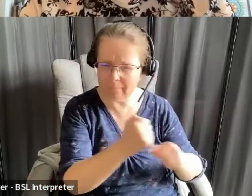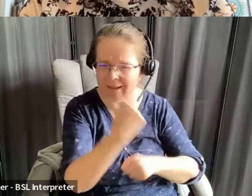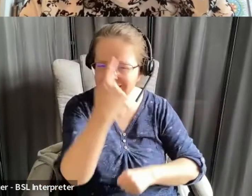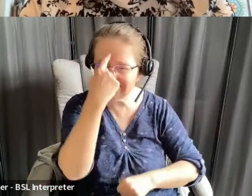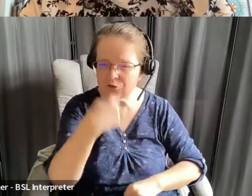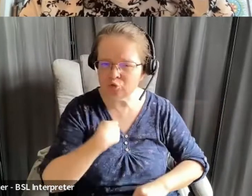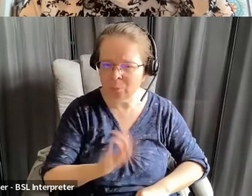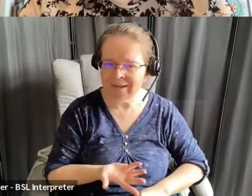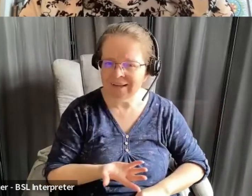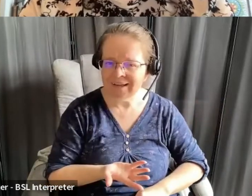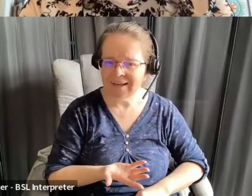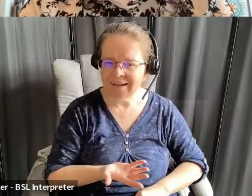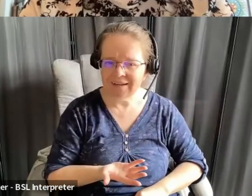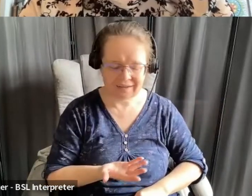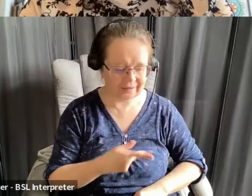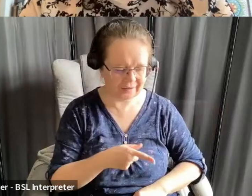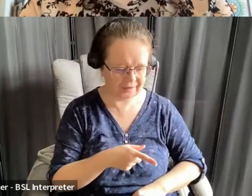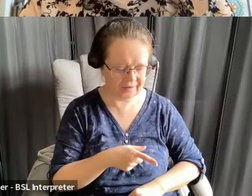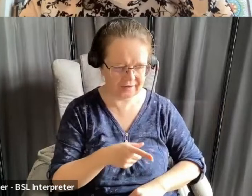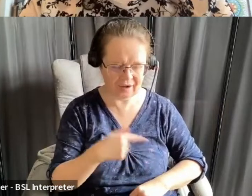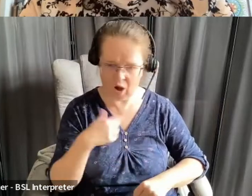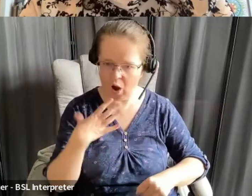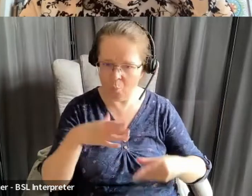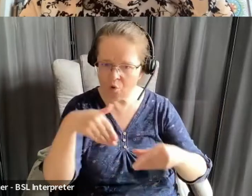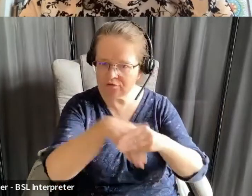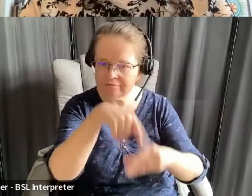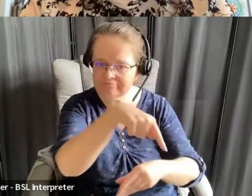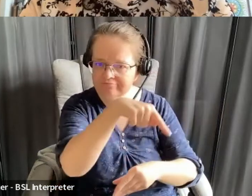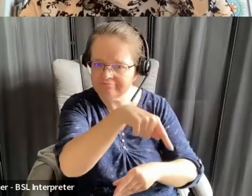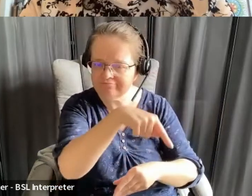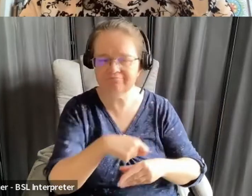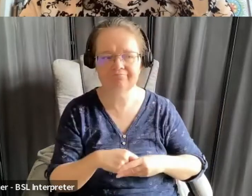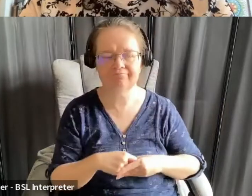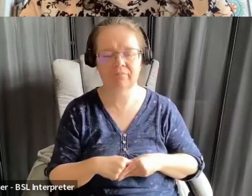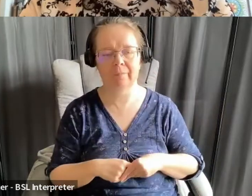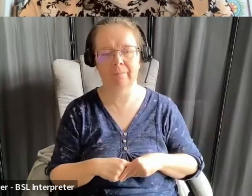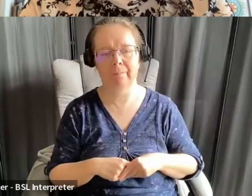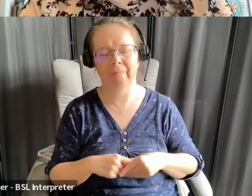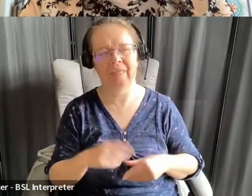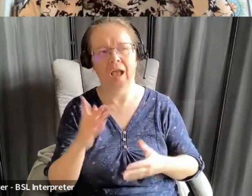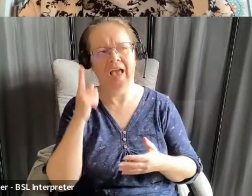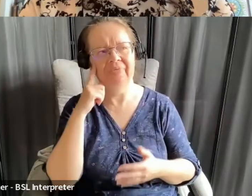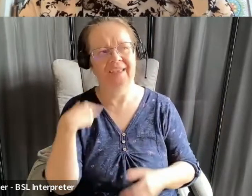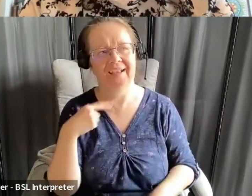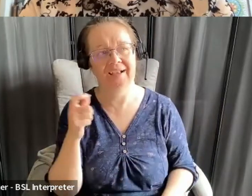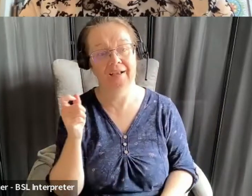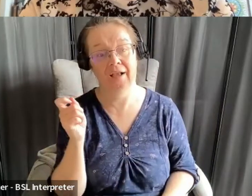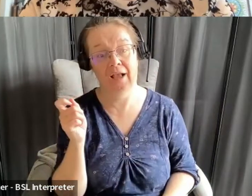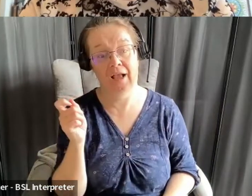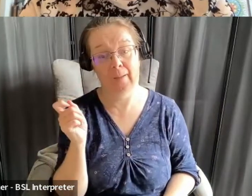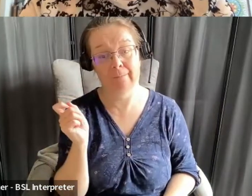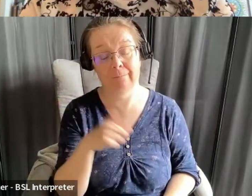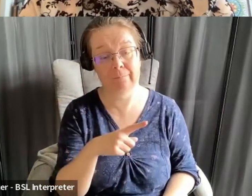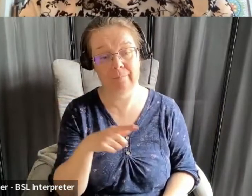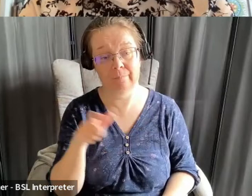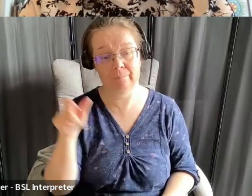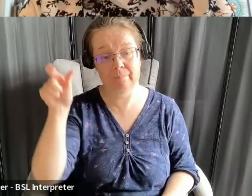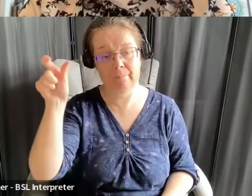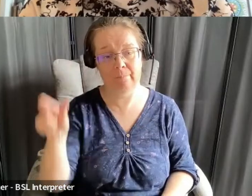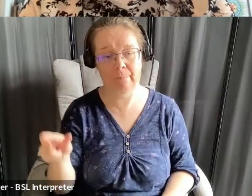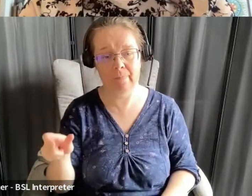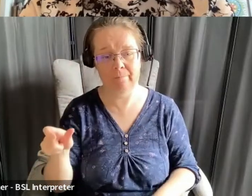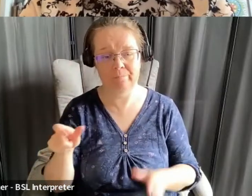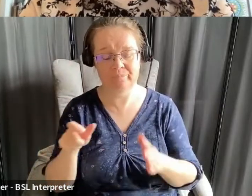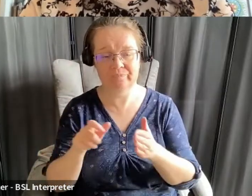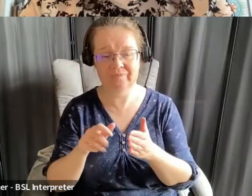me. And I suppose, rather bizarrely, the other person who's a heroine as opposed